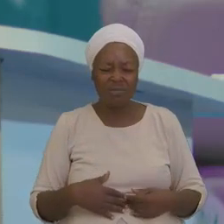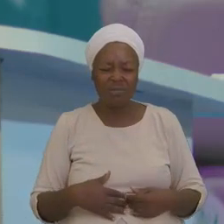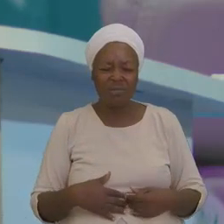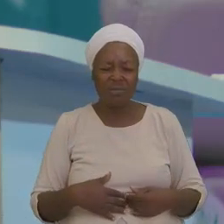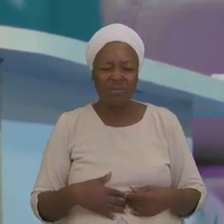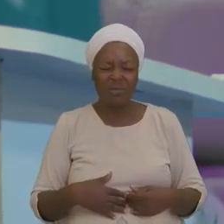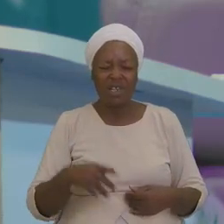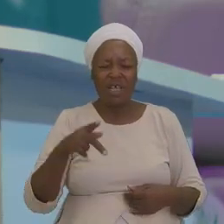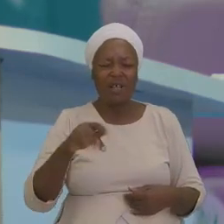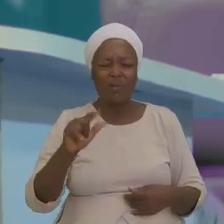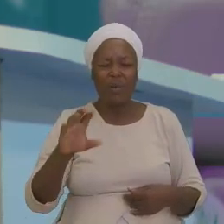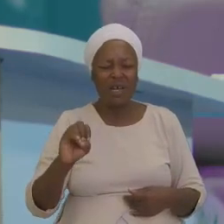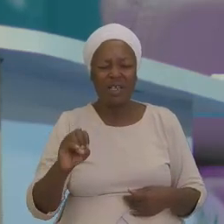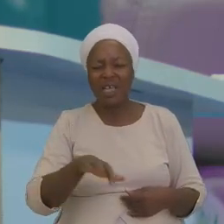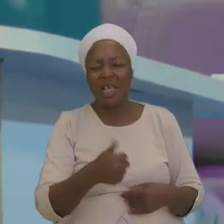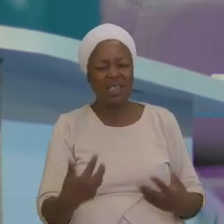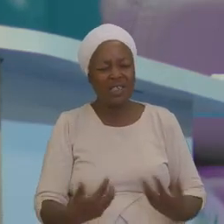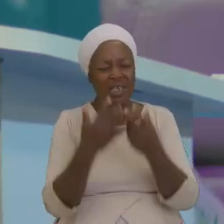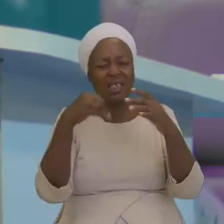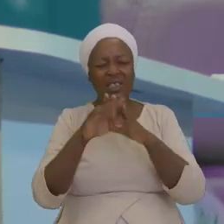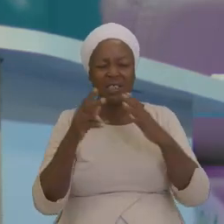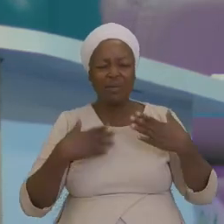Pile, any challenge in the body?